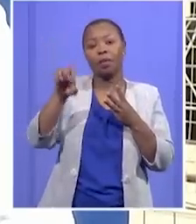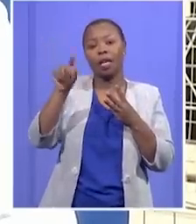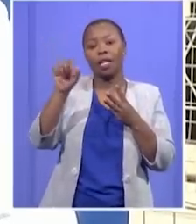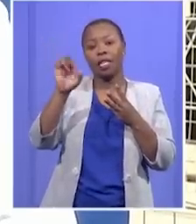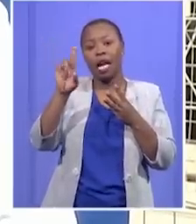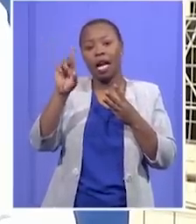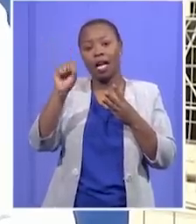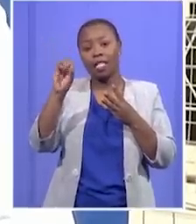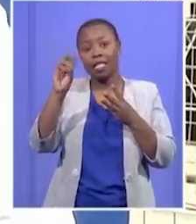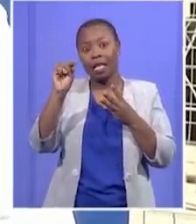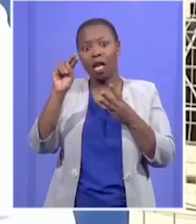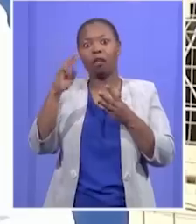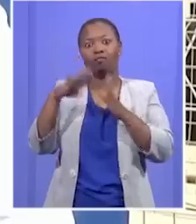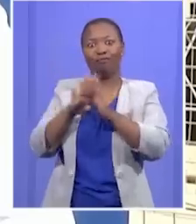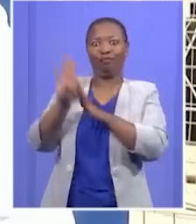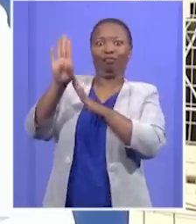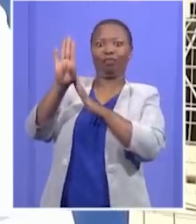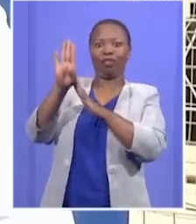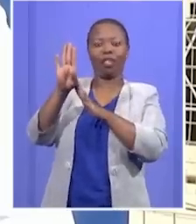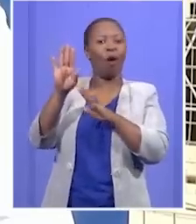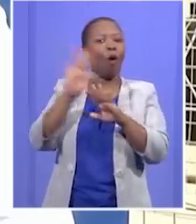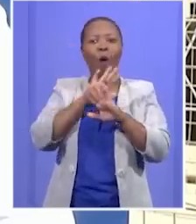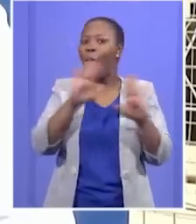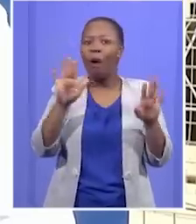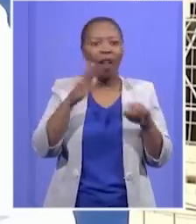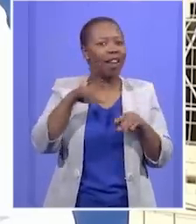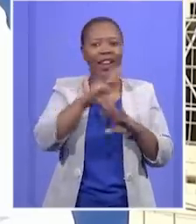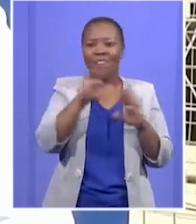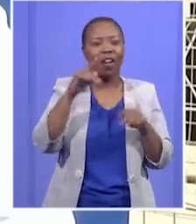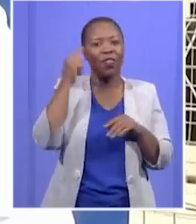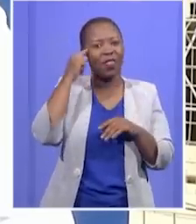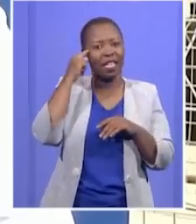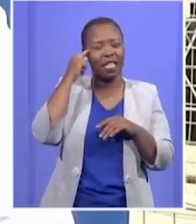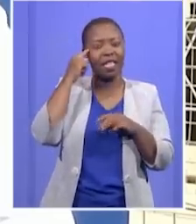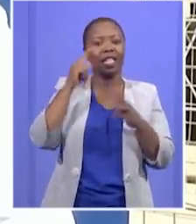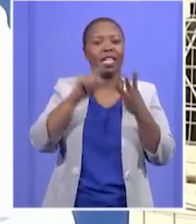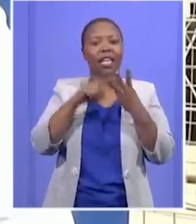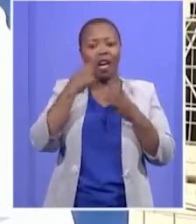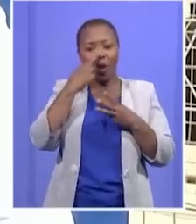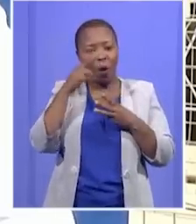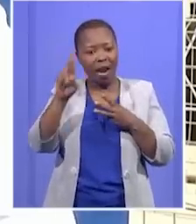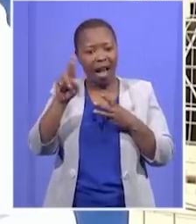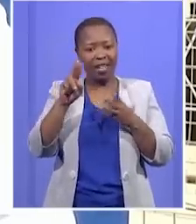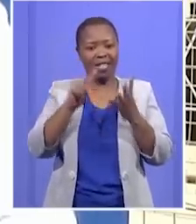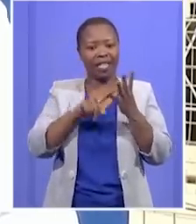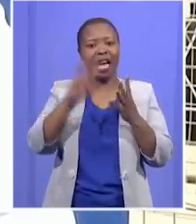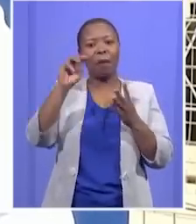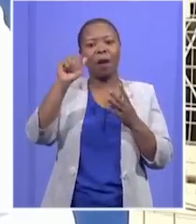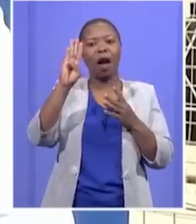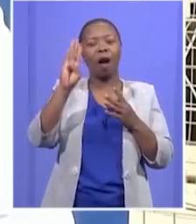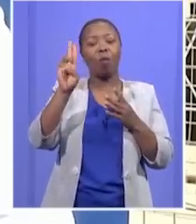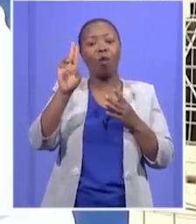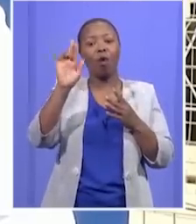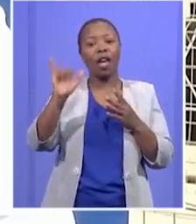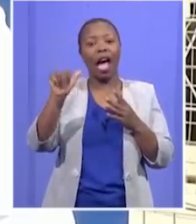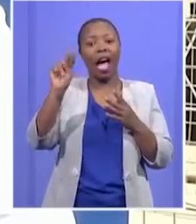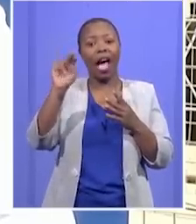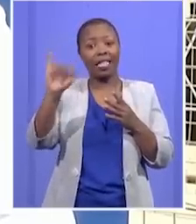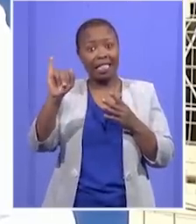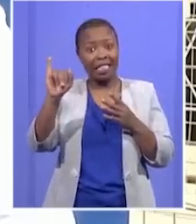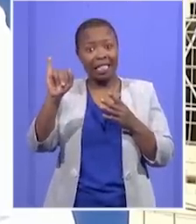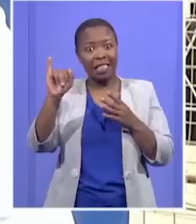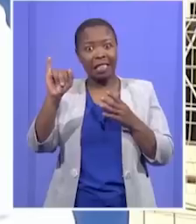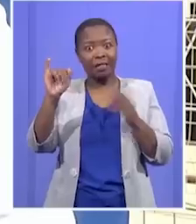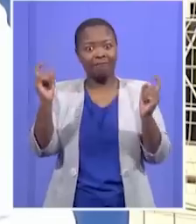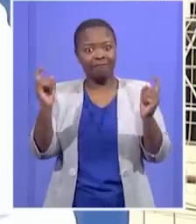emerging. I don't think we thought that Ronald Lamola and Mabuyane would go head